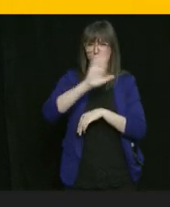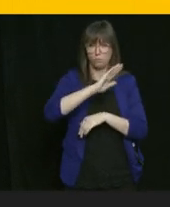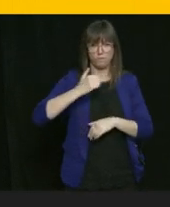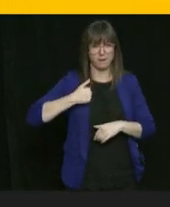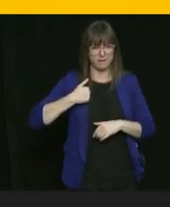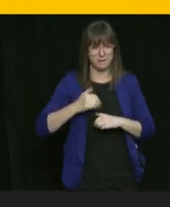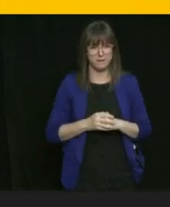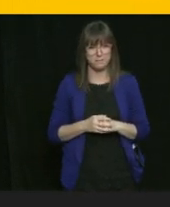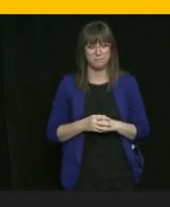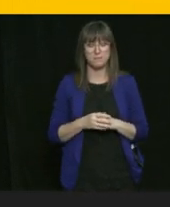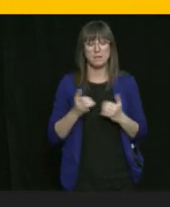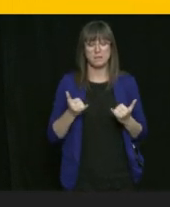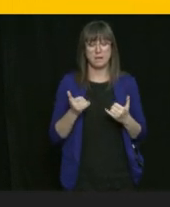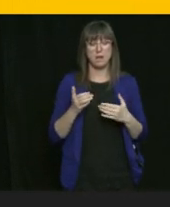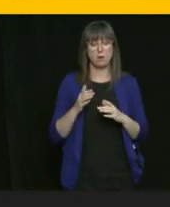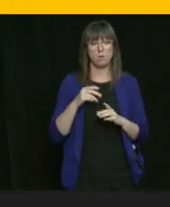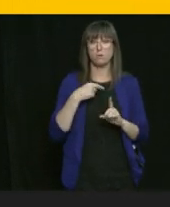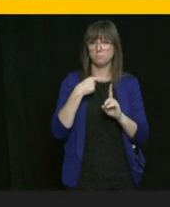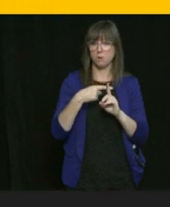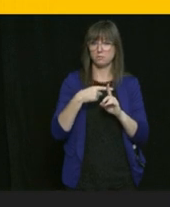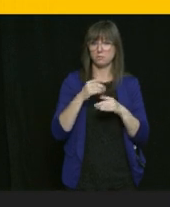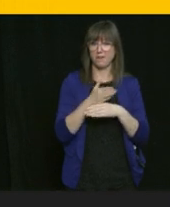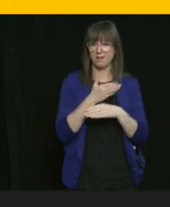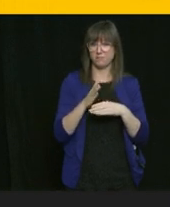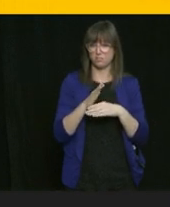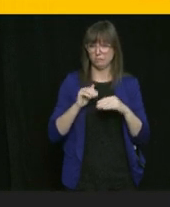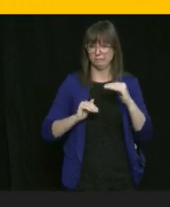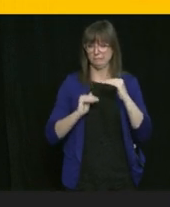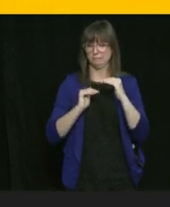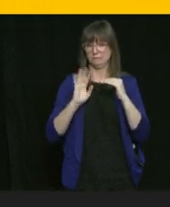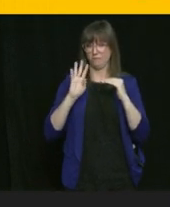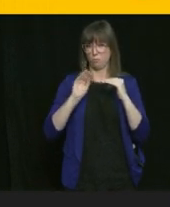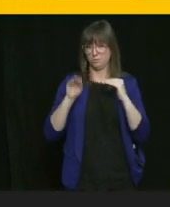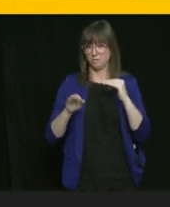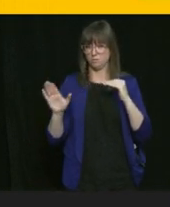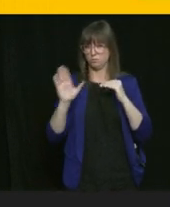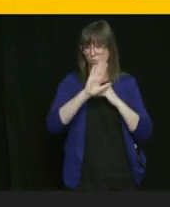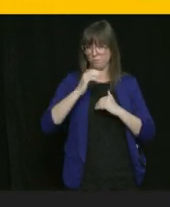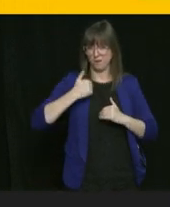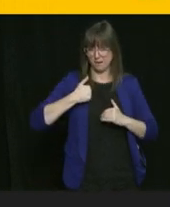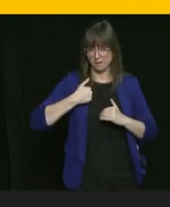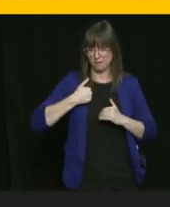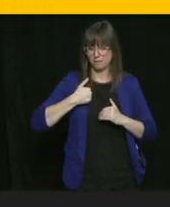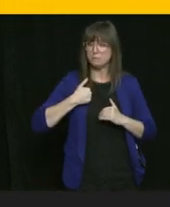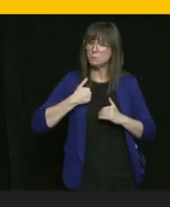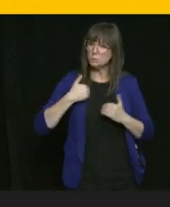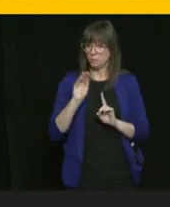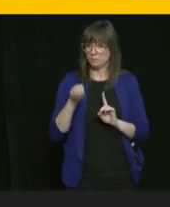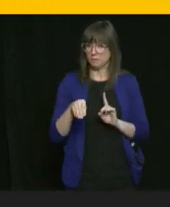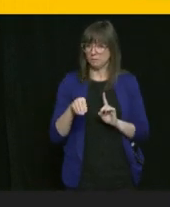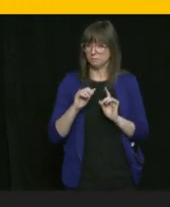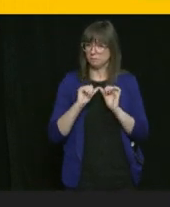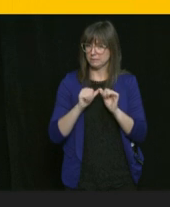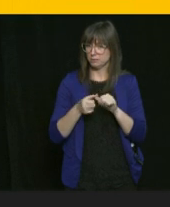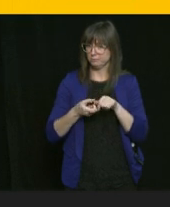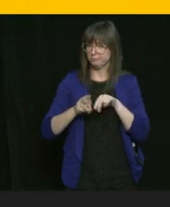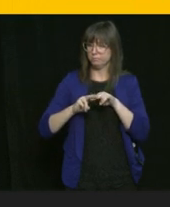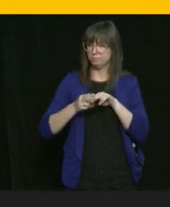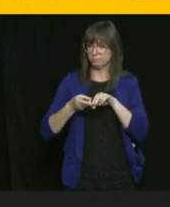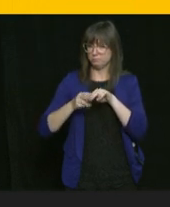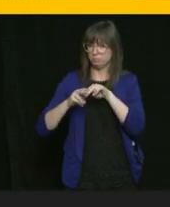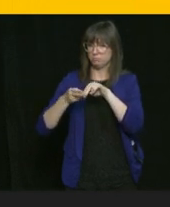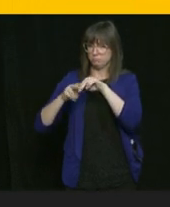the average percent positivity is approaching 4% nationally, and there have been some concerning spikes in testing to rise across